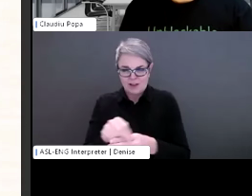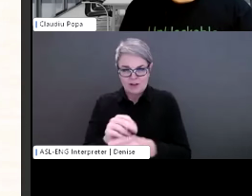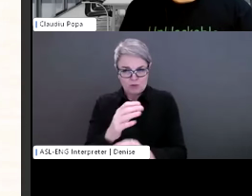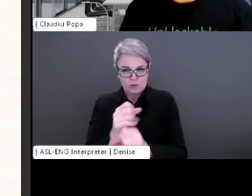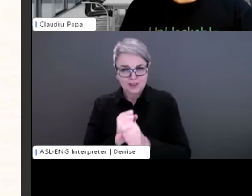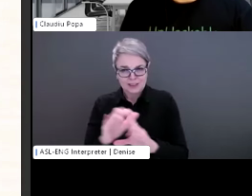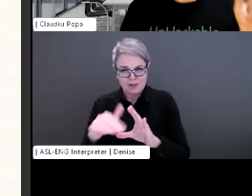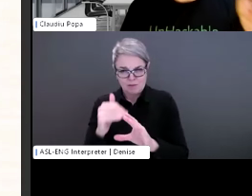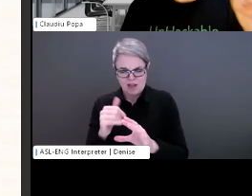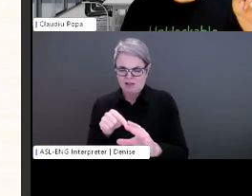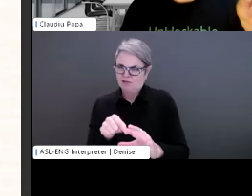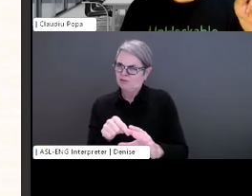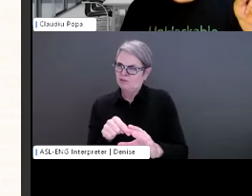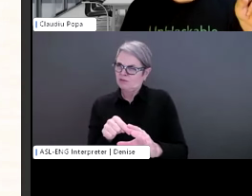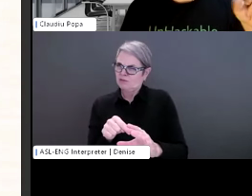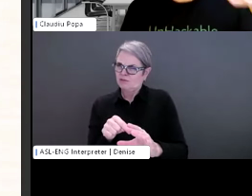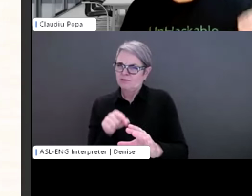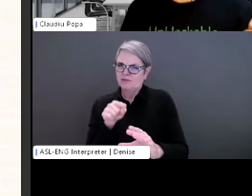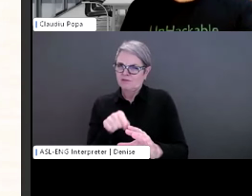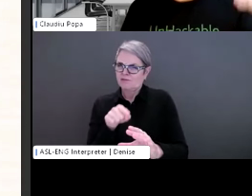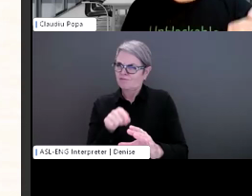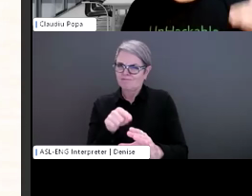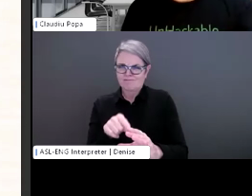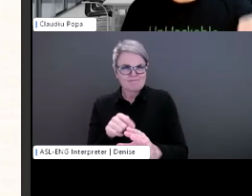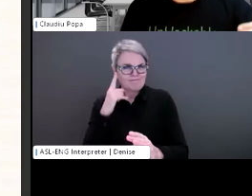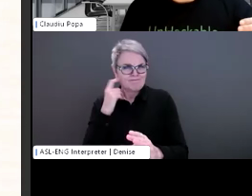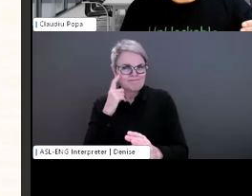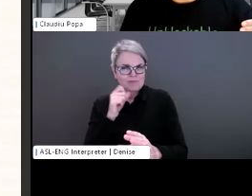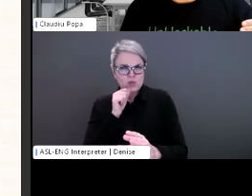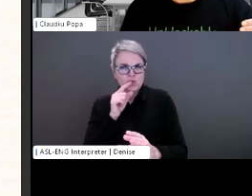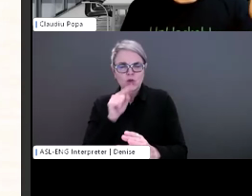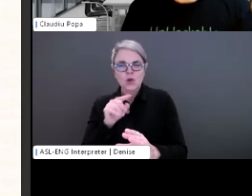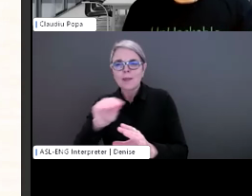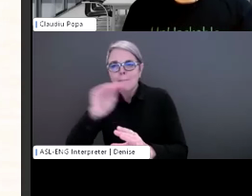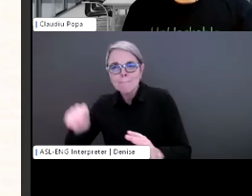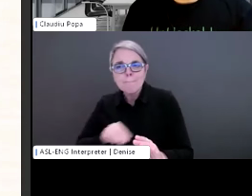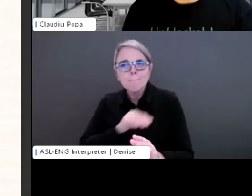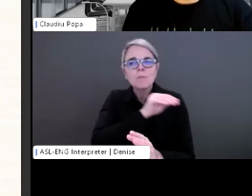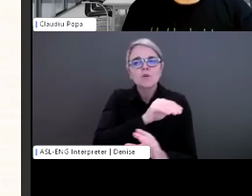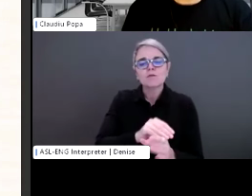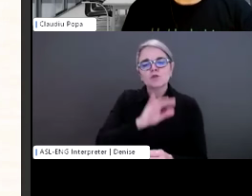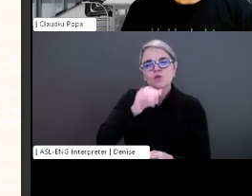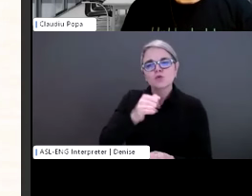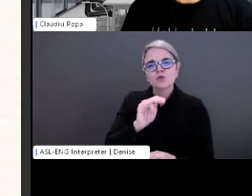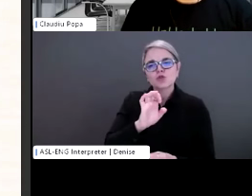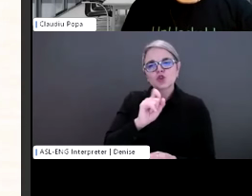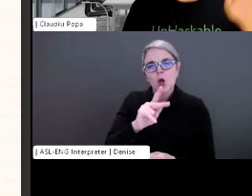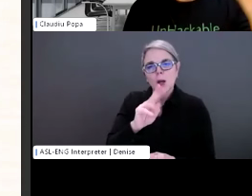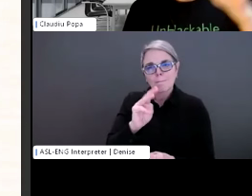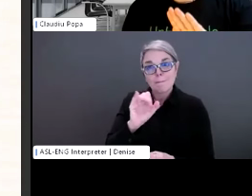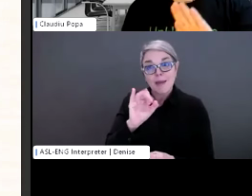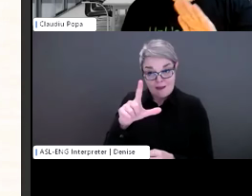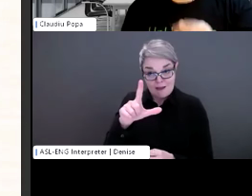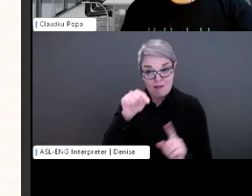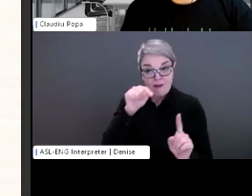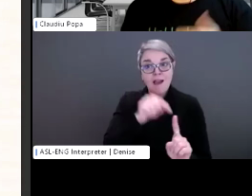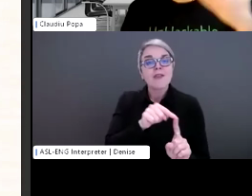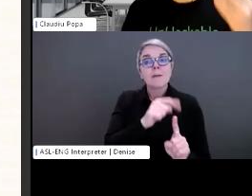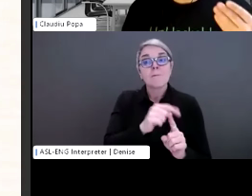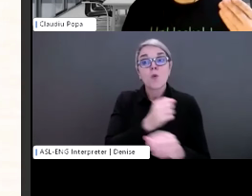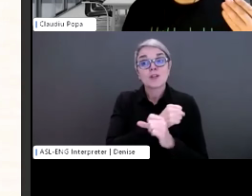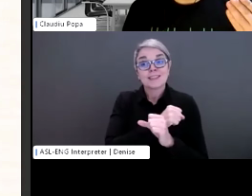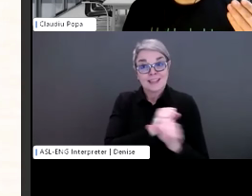from the junk mail folder, it's a lot safer because those links are disabled. So you can always do that. Obviously, you want to hover over